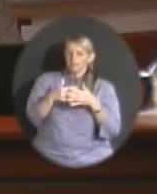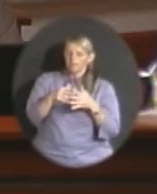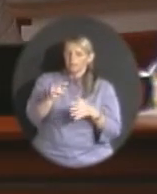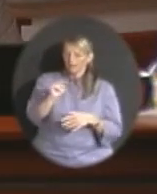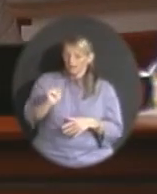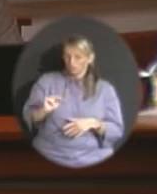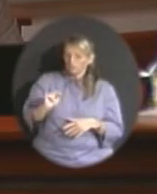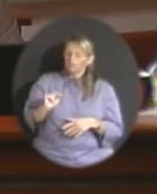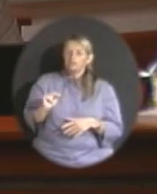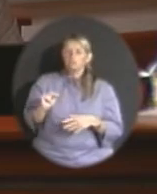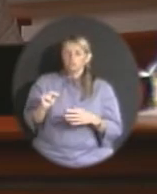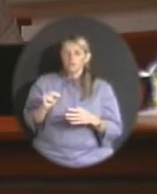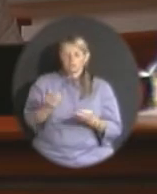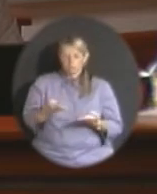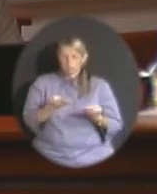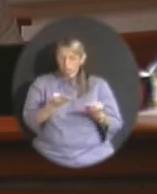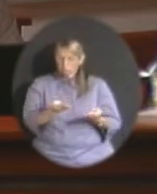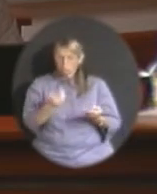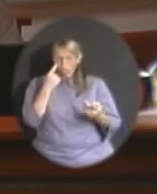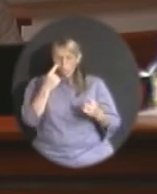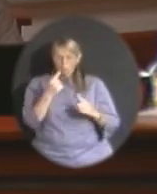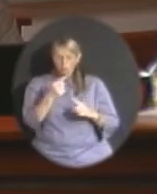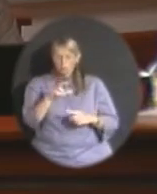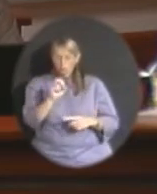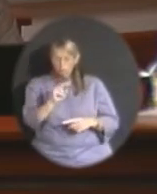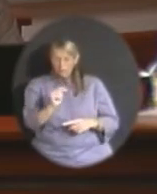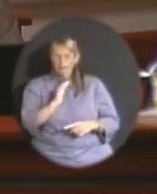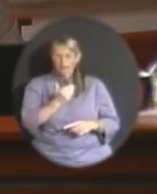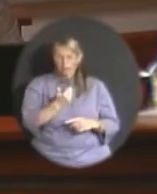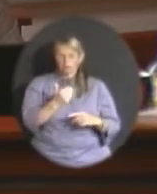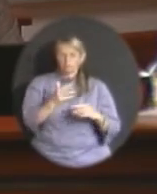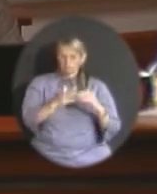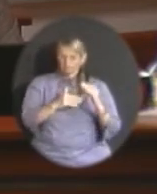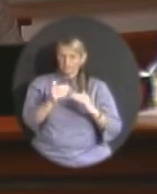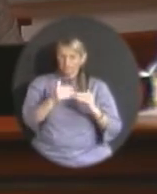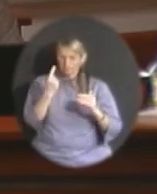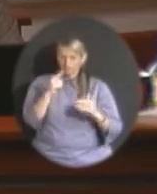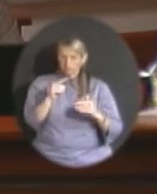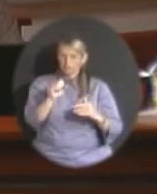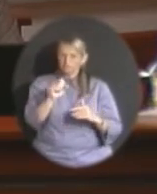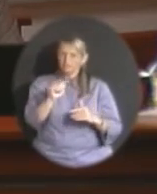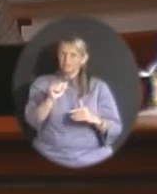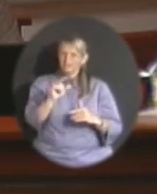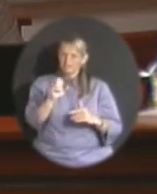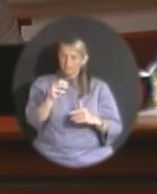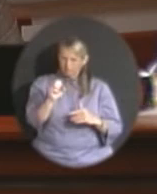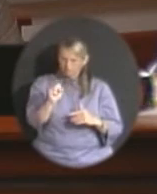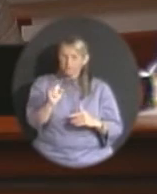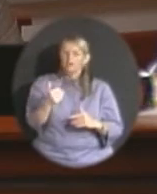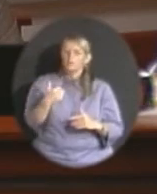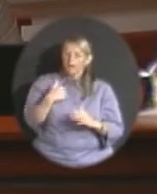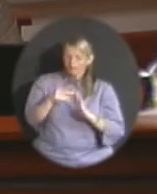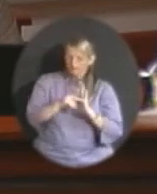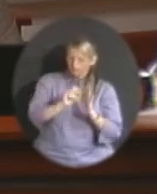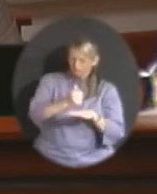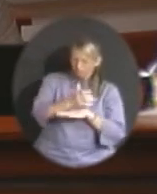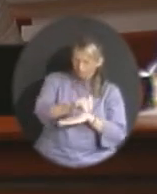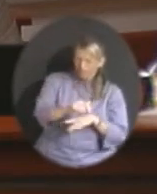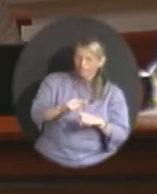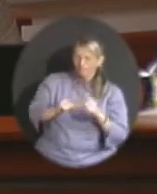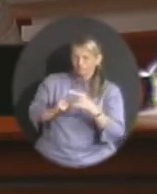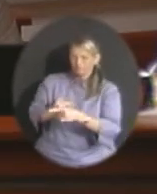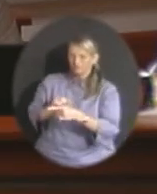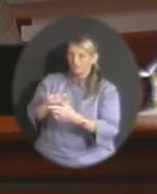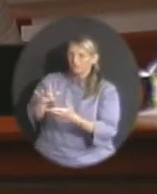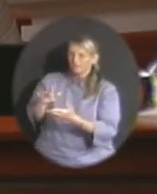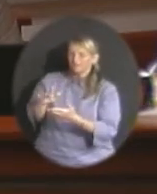stadiums, which again is allowable by our policy. We have costs already set in place for that. Unfortunately, they are experiencing some